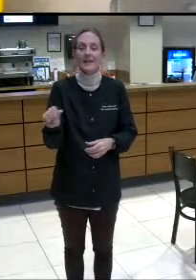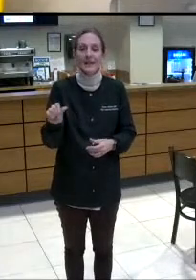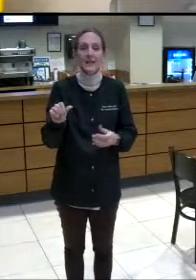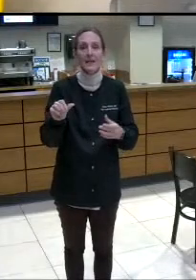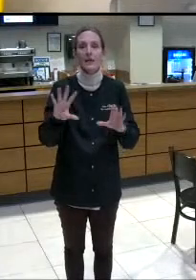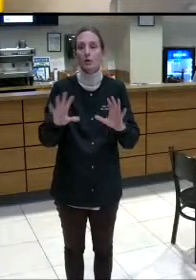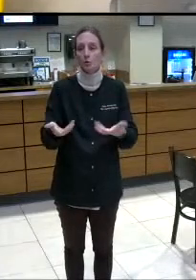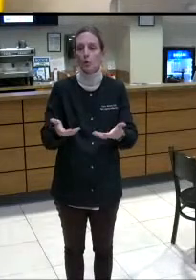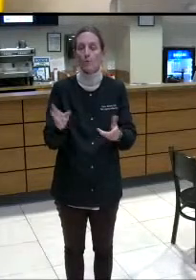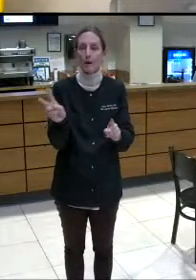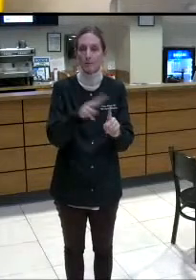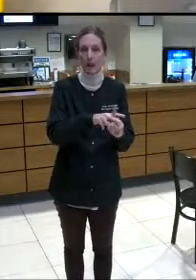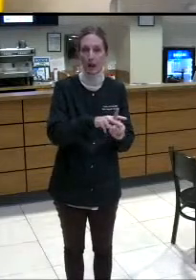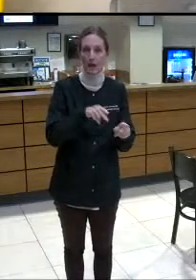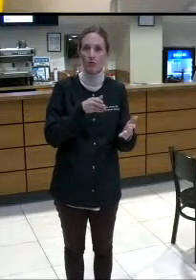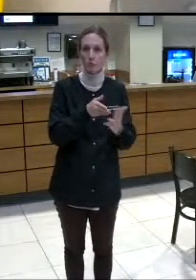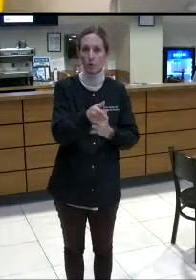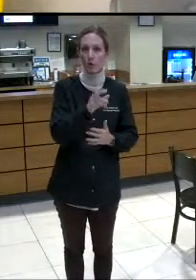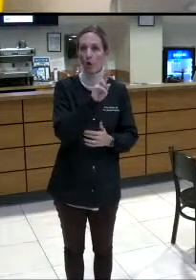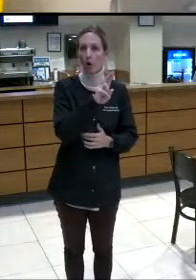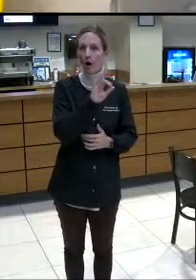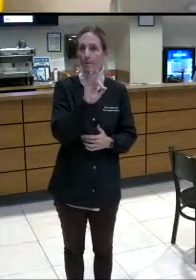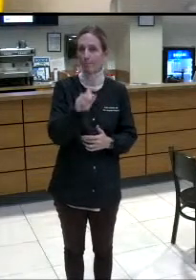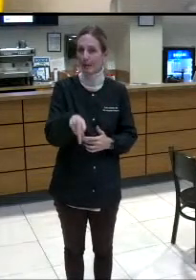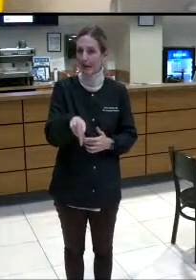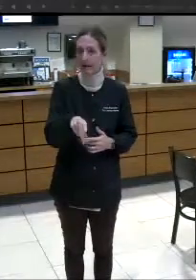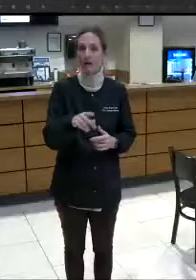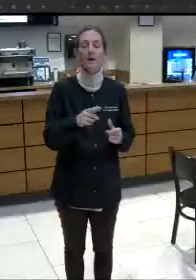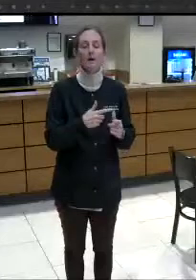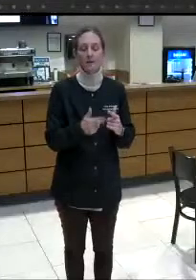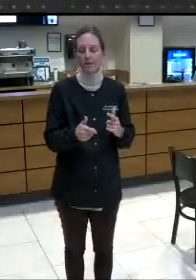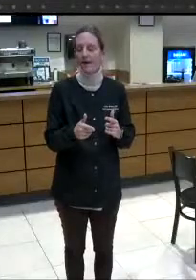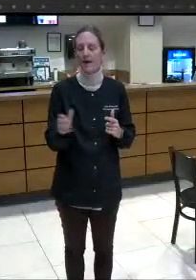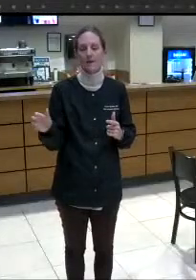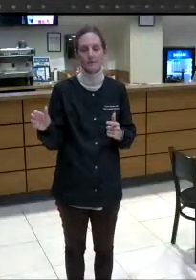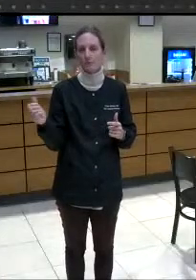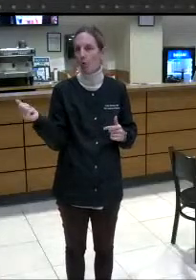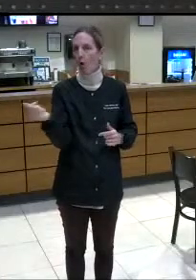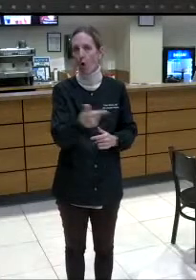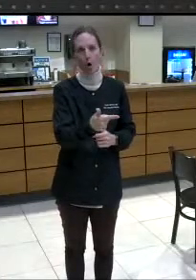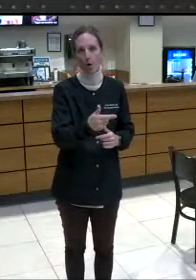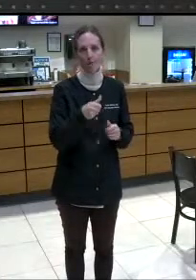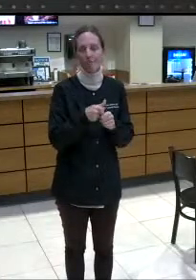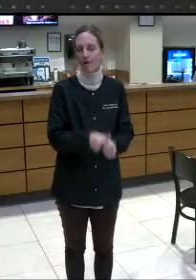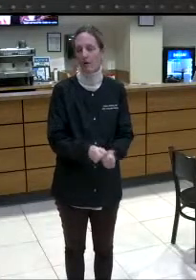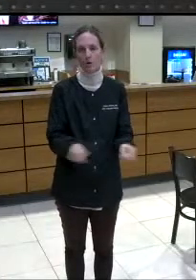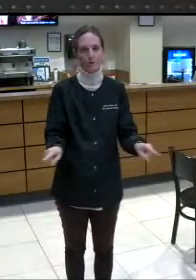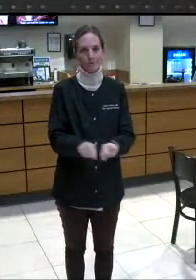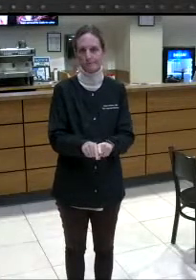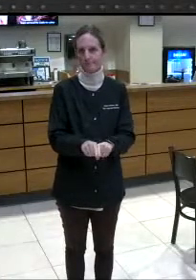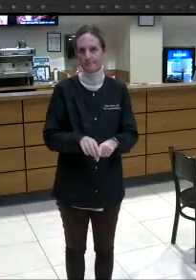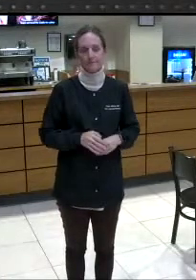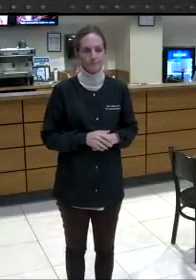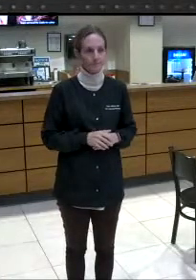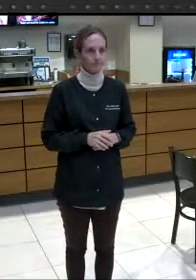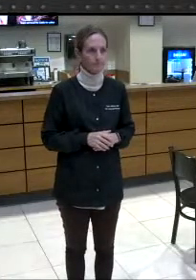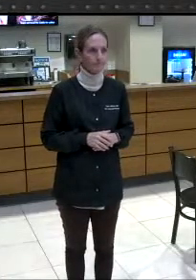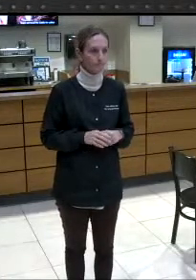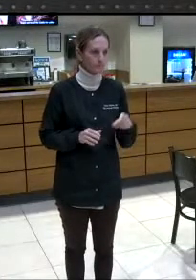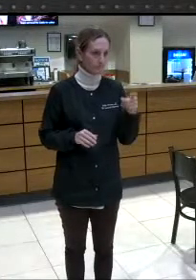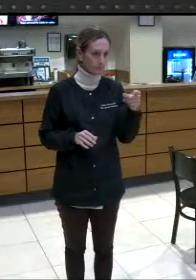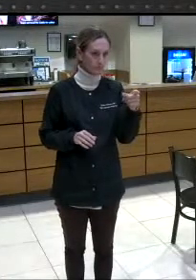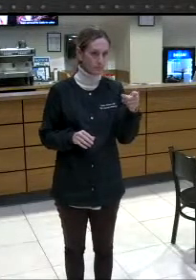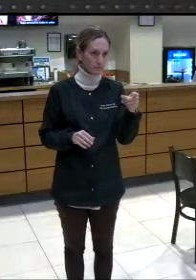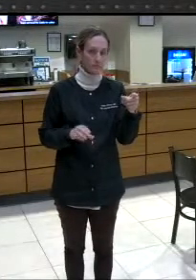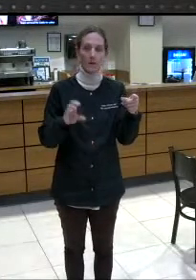RFP. And to be clear, one of the measures will be the subjective offenses. Is that what I heard? Yes. Okay. It's actually